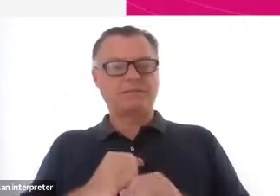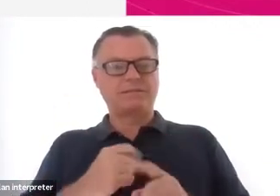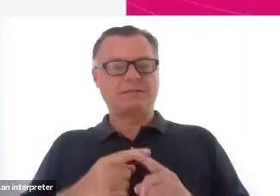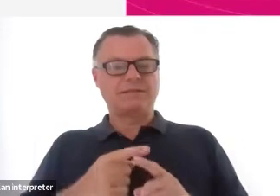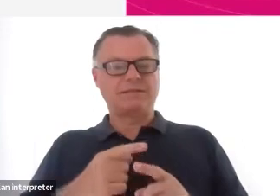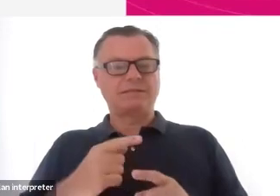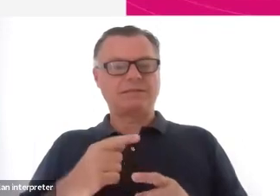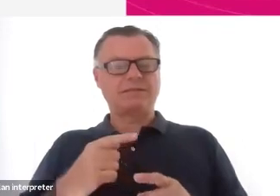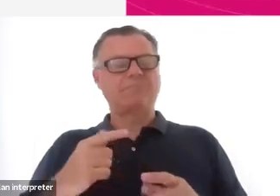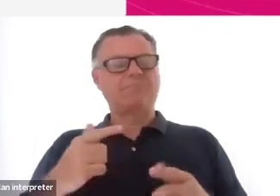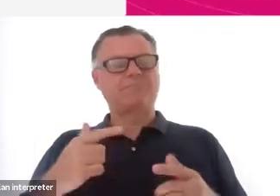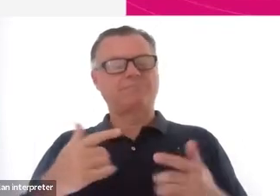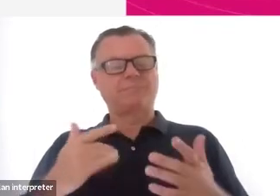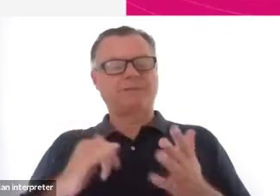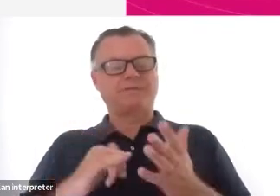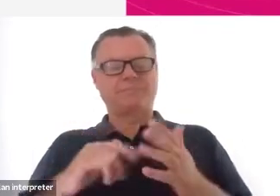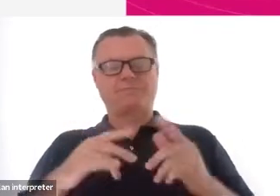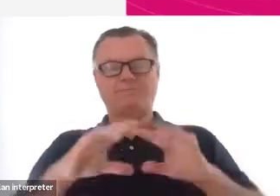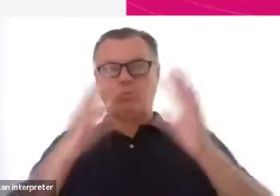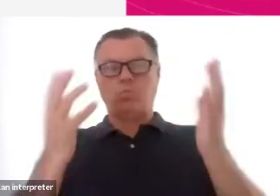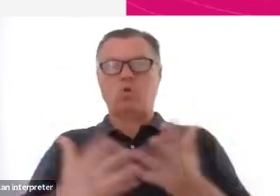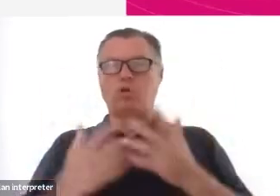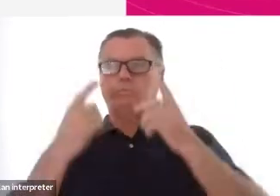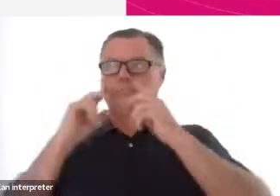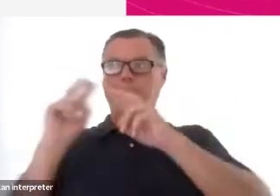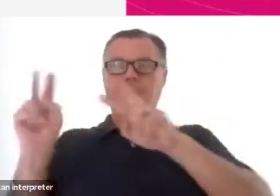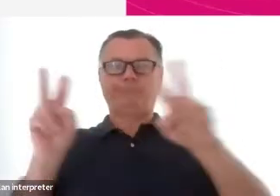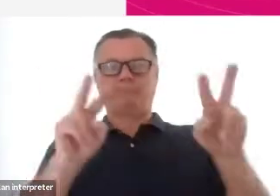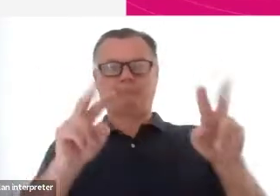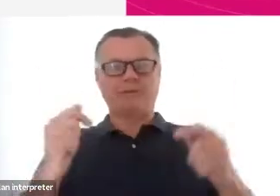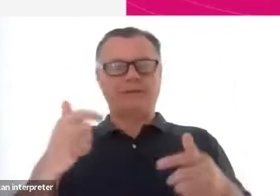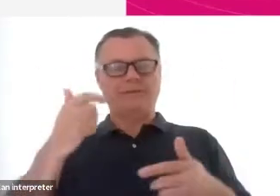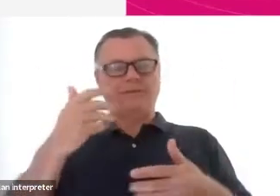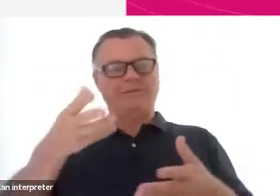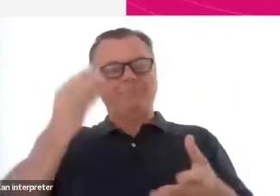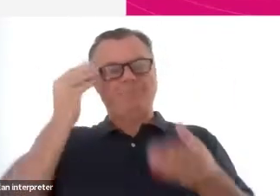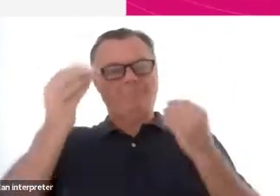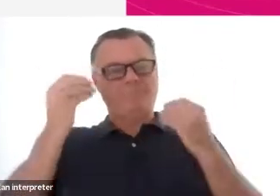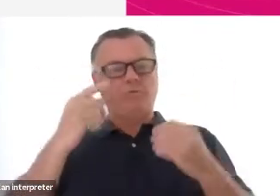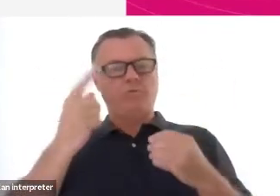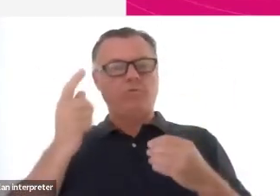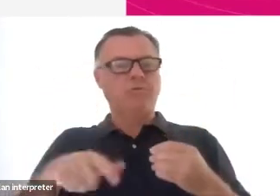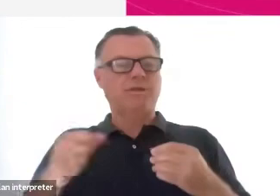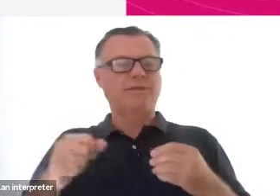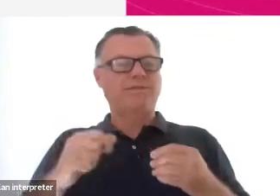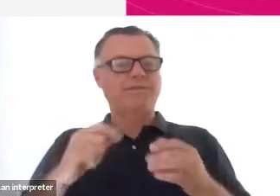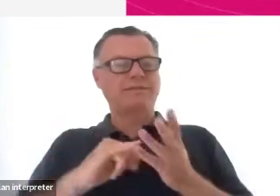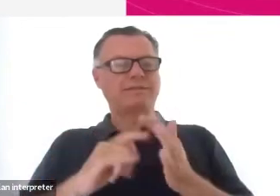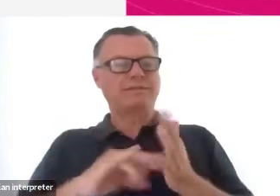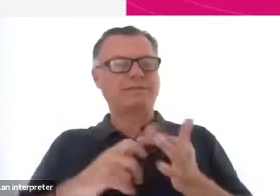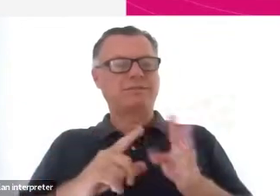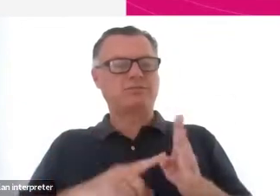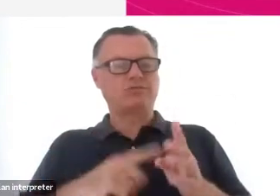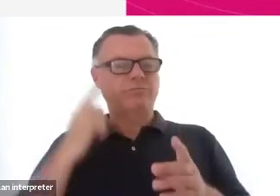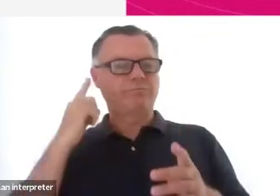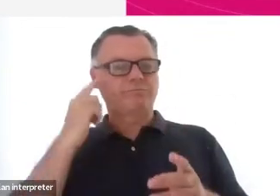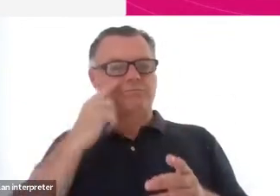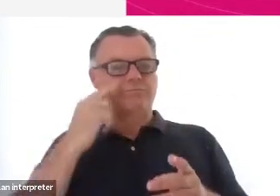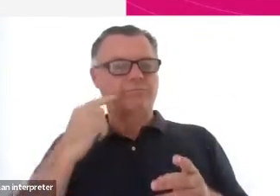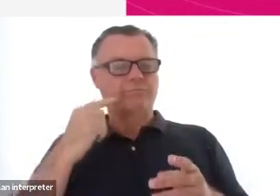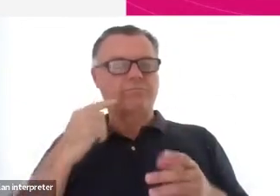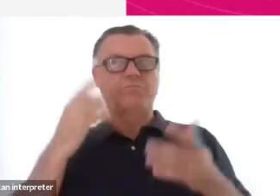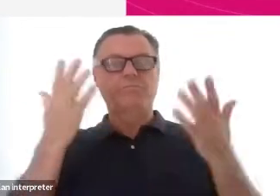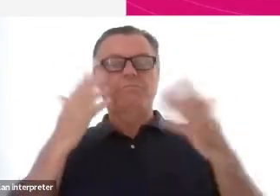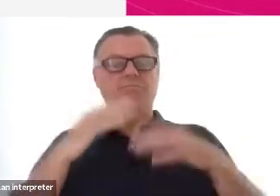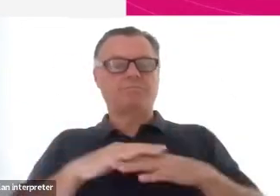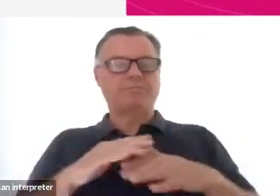person has a capacity to perceive the world and respond to it. For people with sensory or communication differences, that gets interrupted, not because of them, but